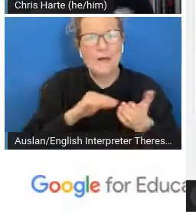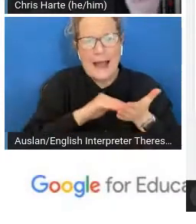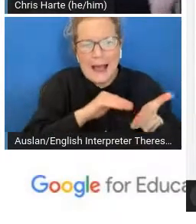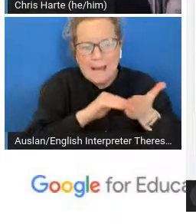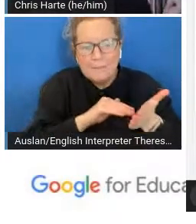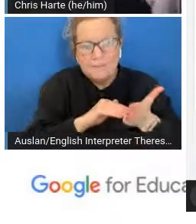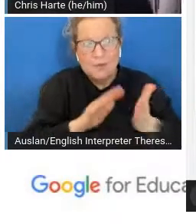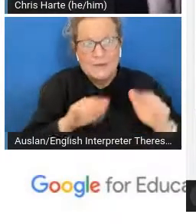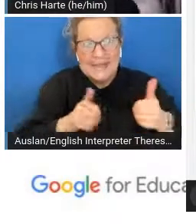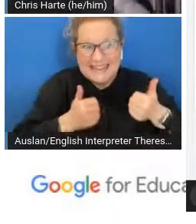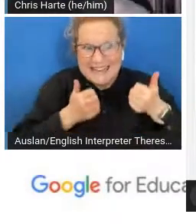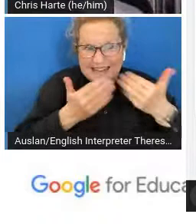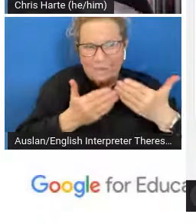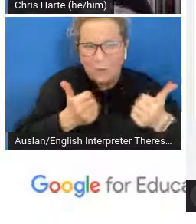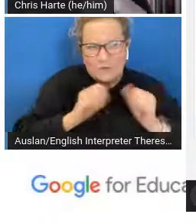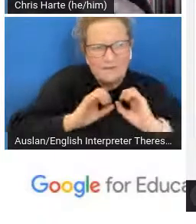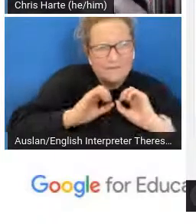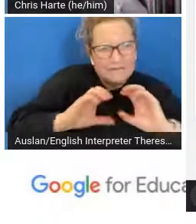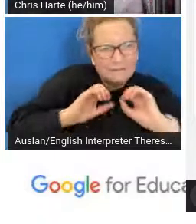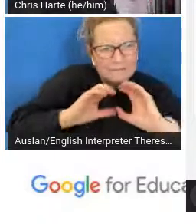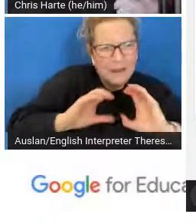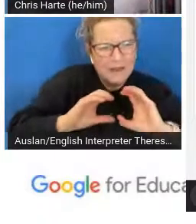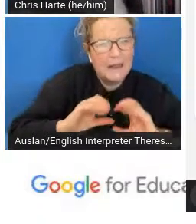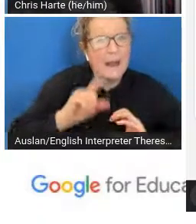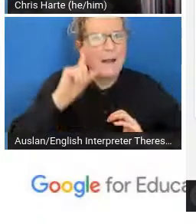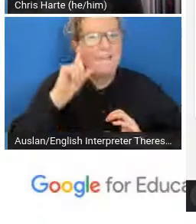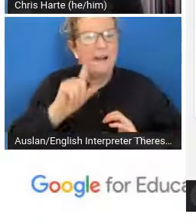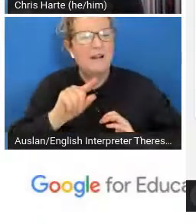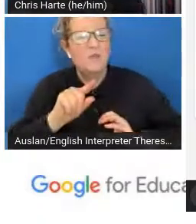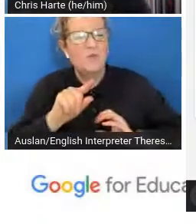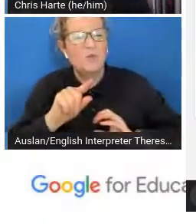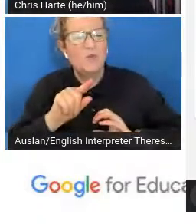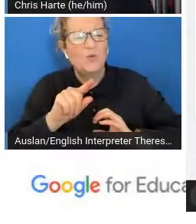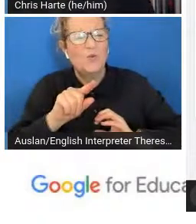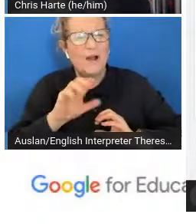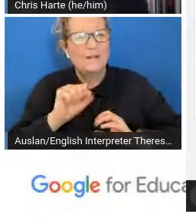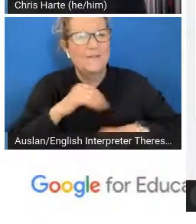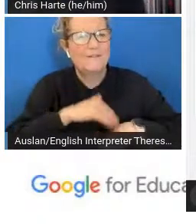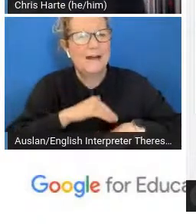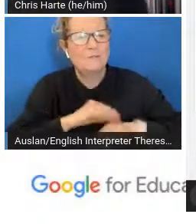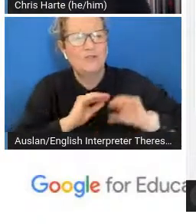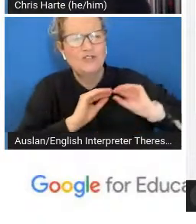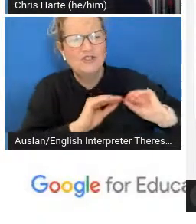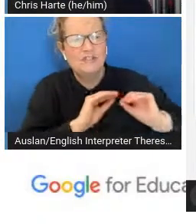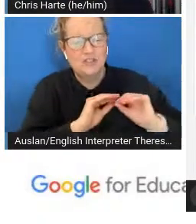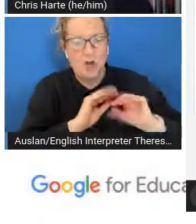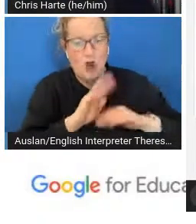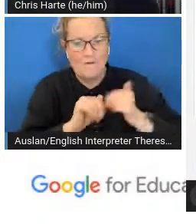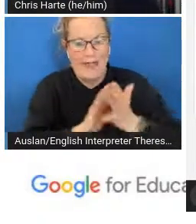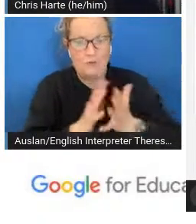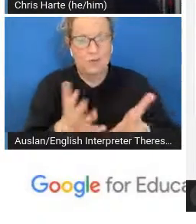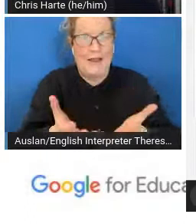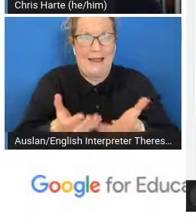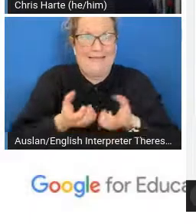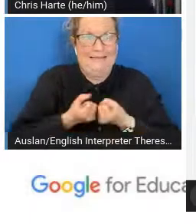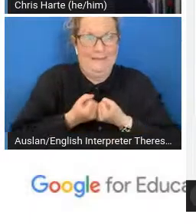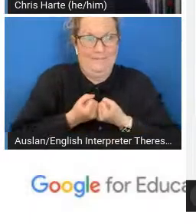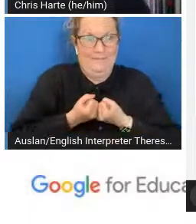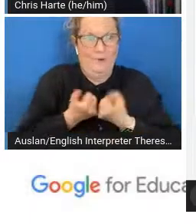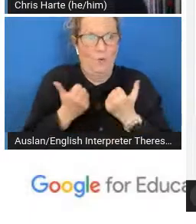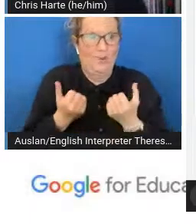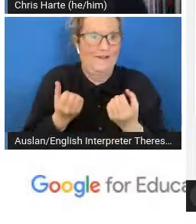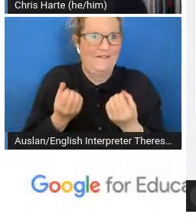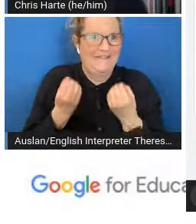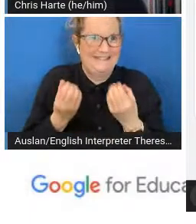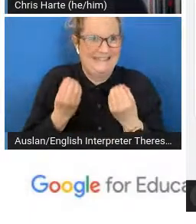And then I realized I actually need to spend some time on how to take good critique, because it's as important, right? It's as important. That's a